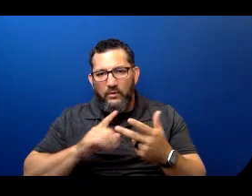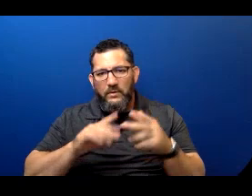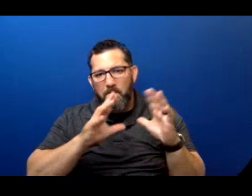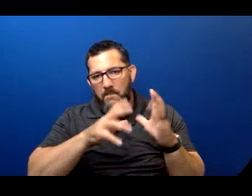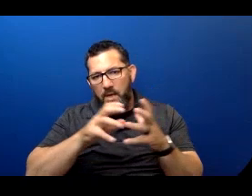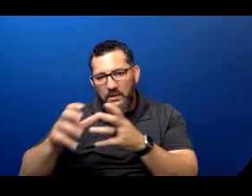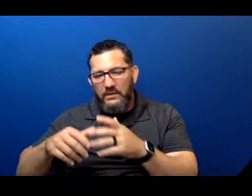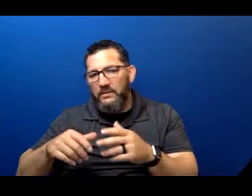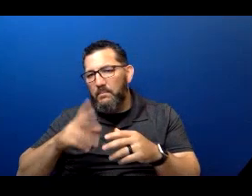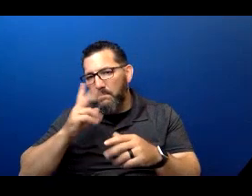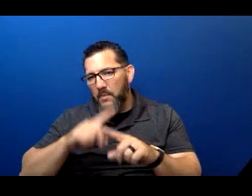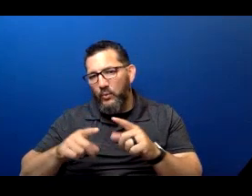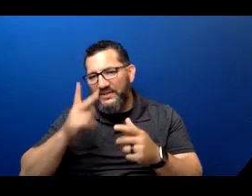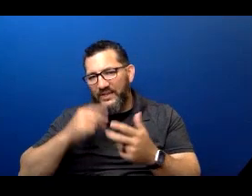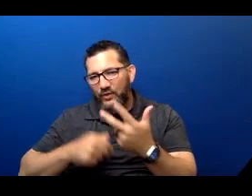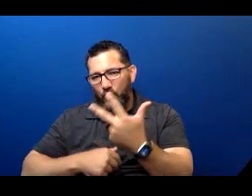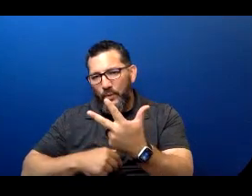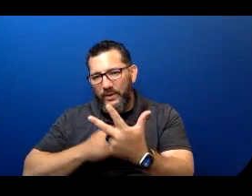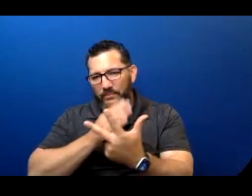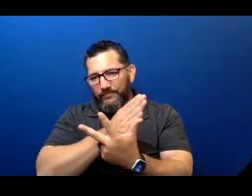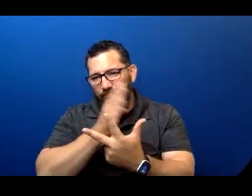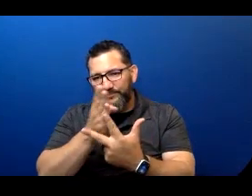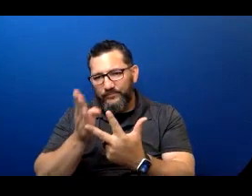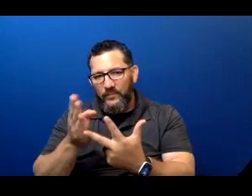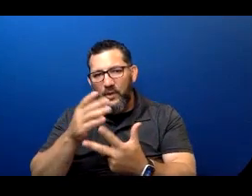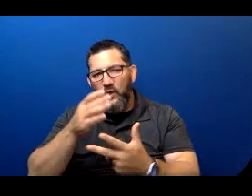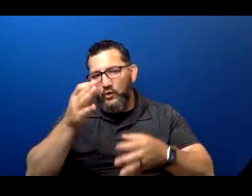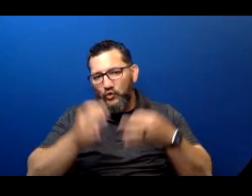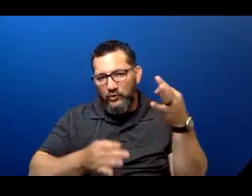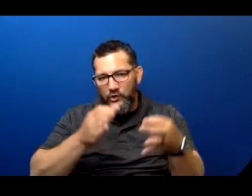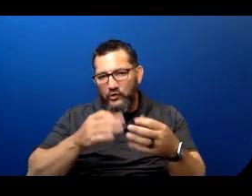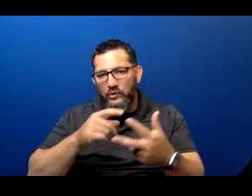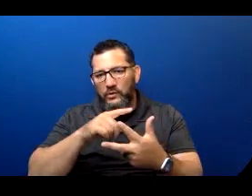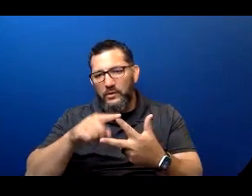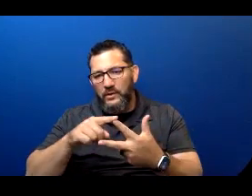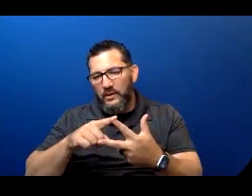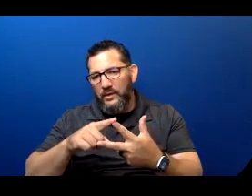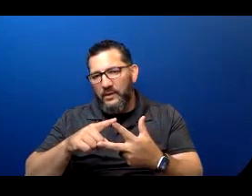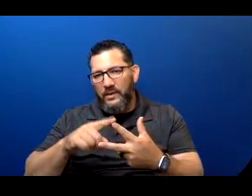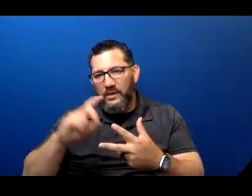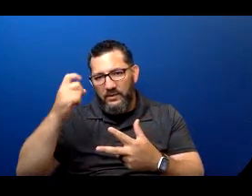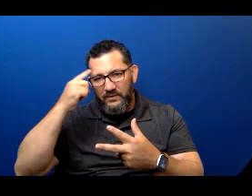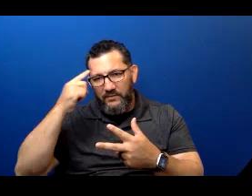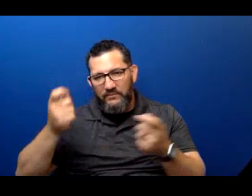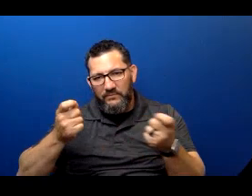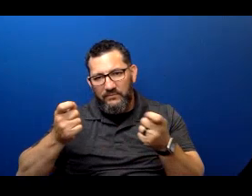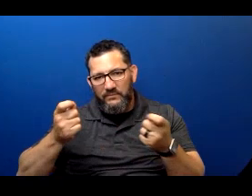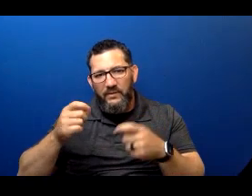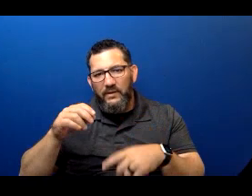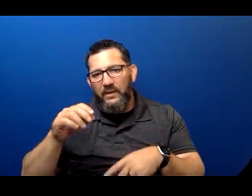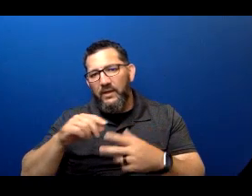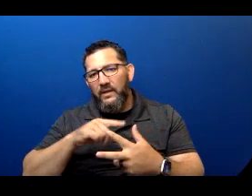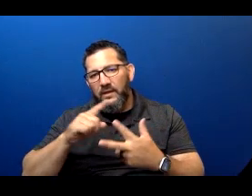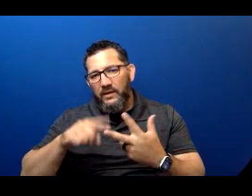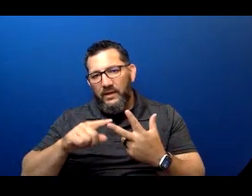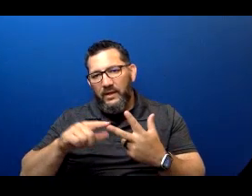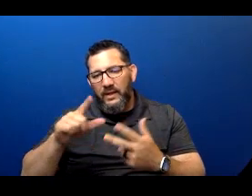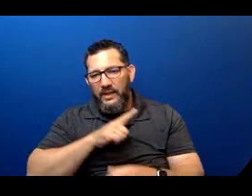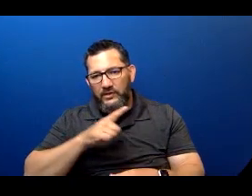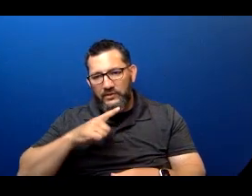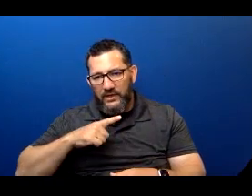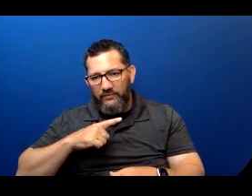broken up into those three categories that you see, the judicial branch, the executive branch, and the legislative branch. And